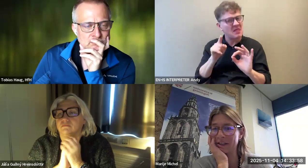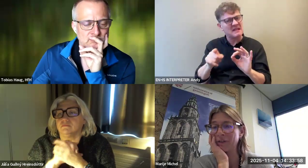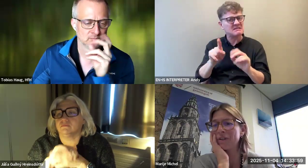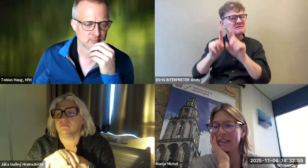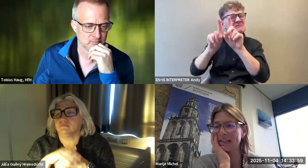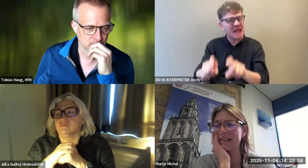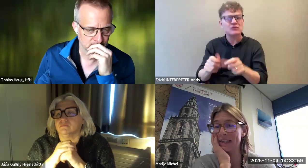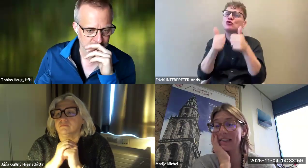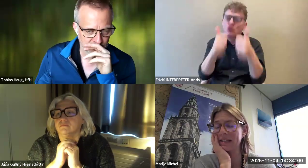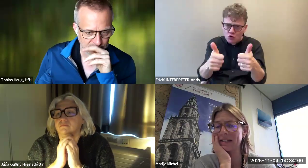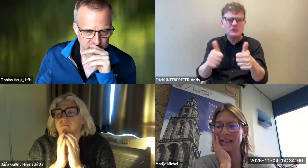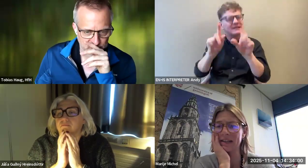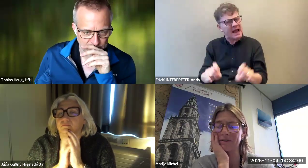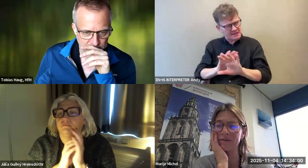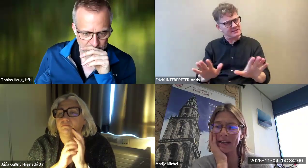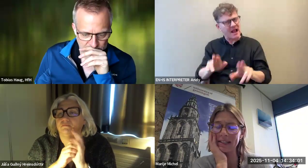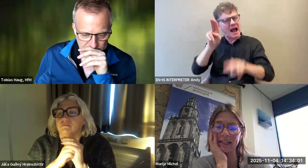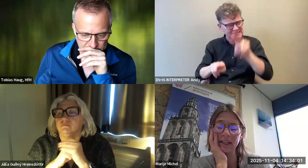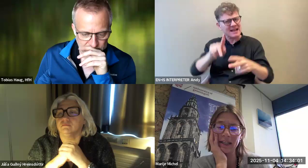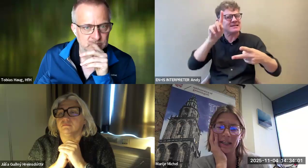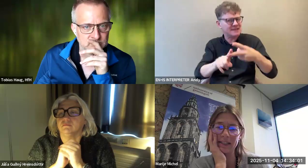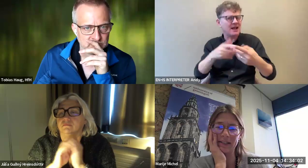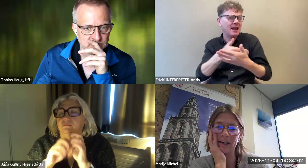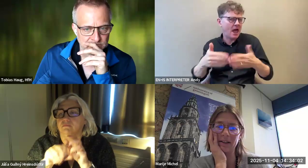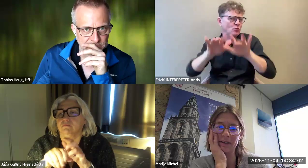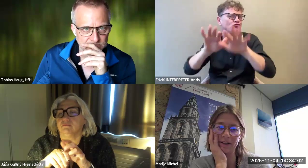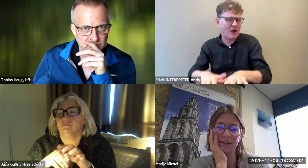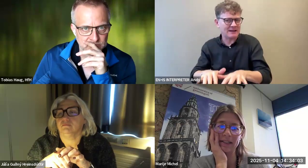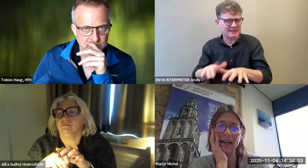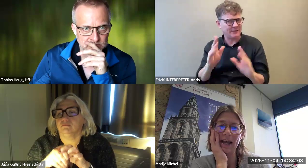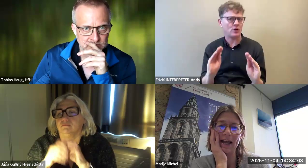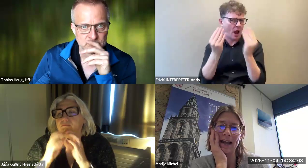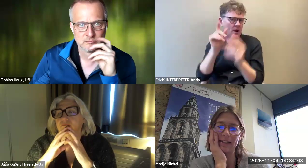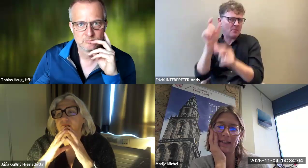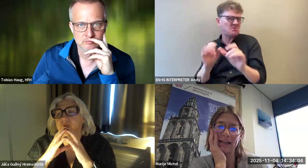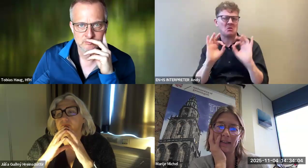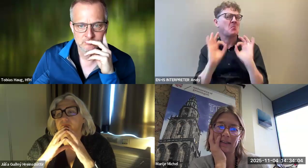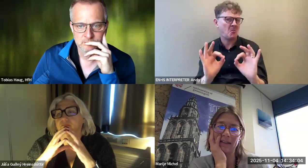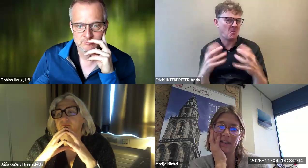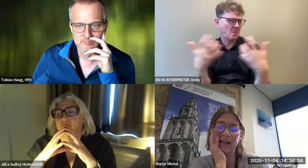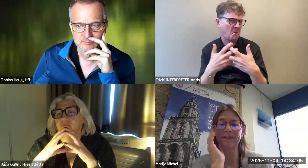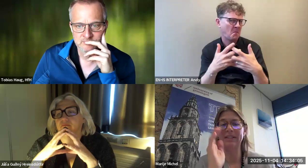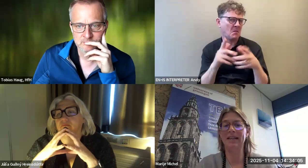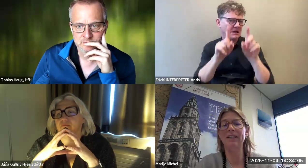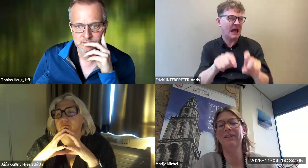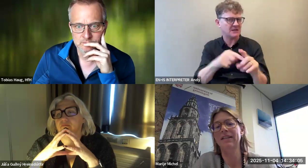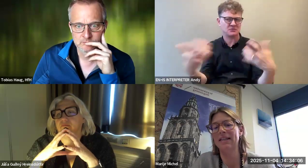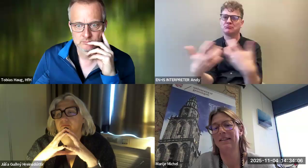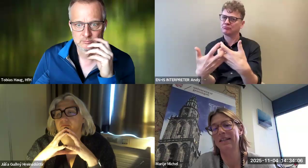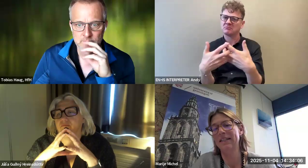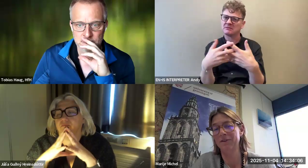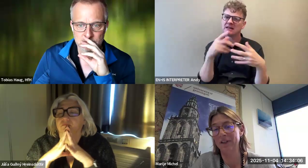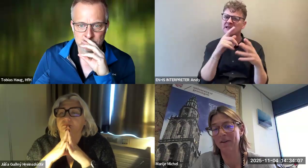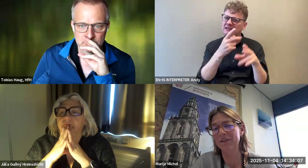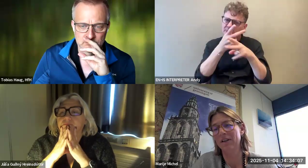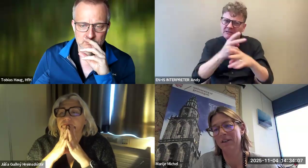is actually a good test assessing second language writing in these young learners, and that the careful design of the task